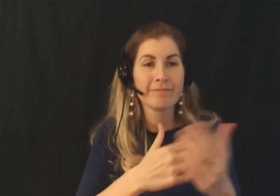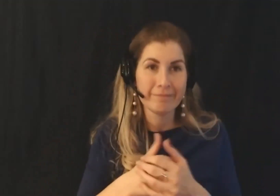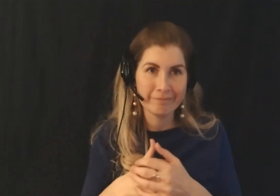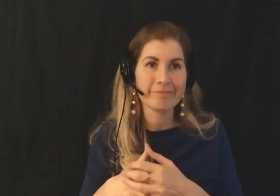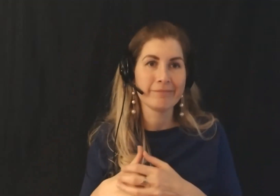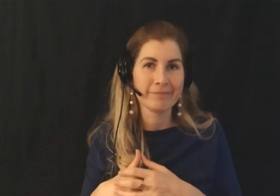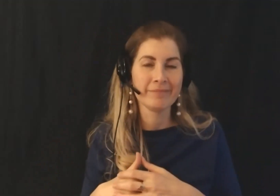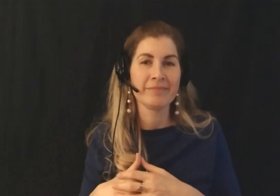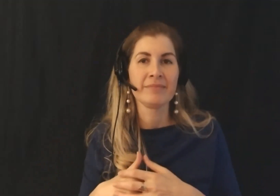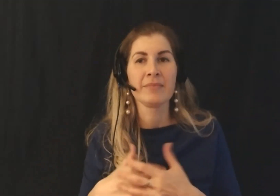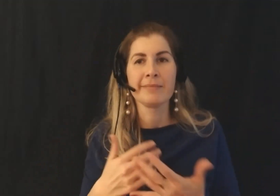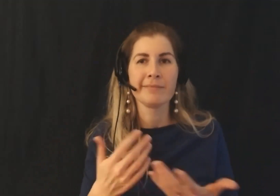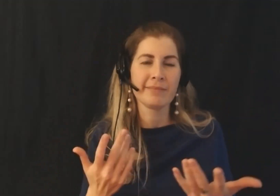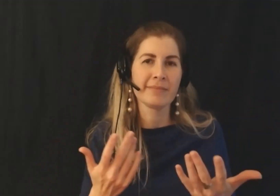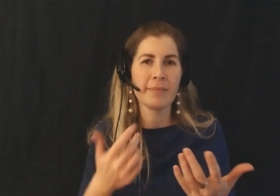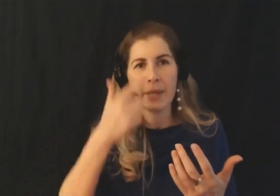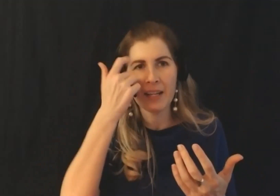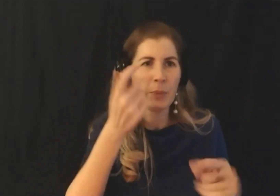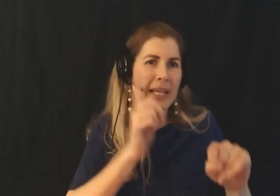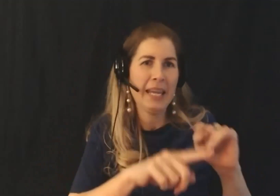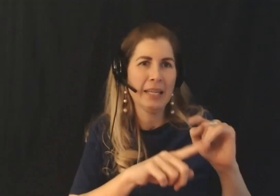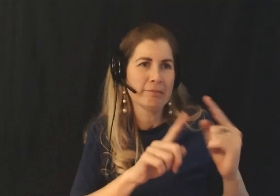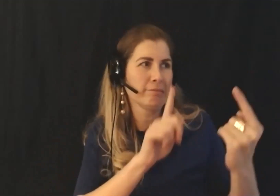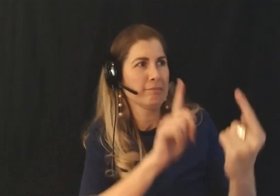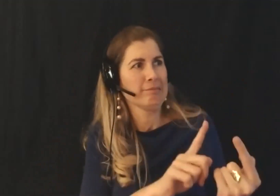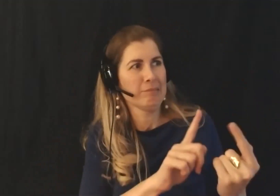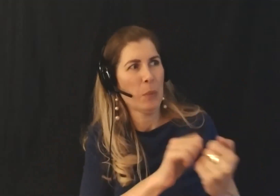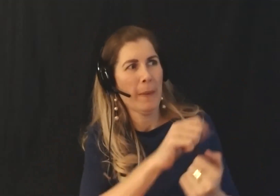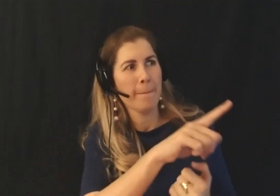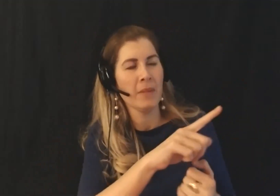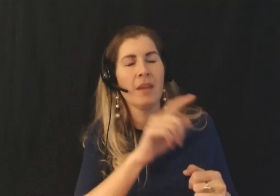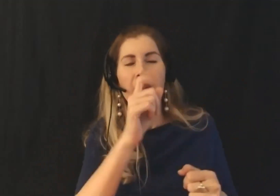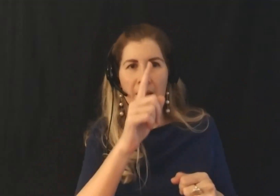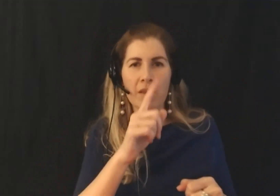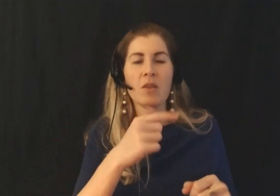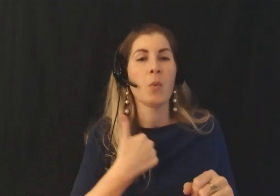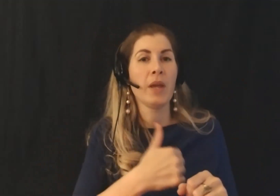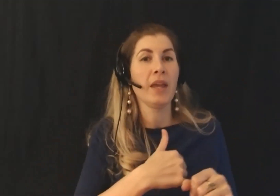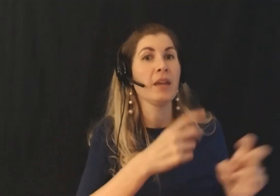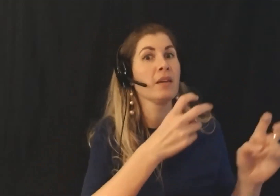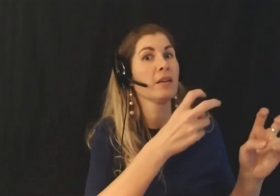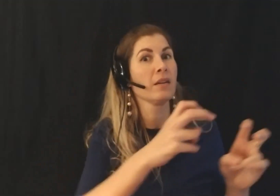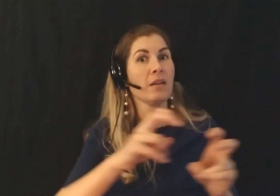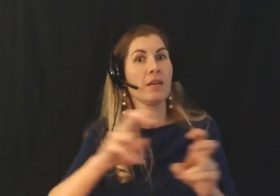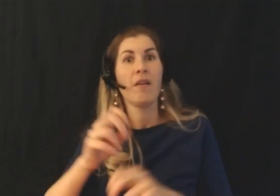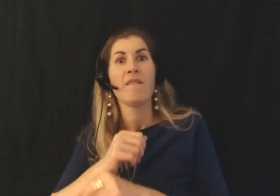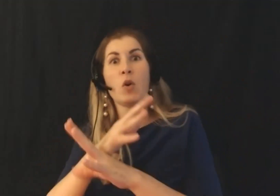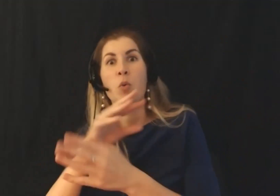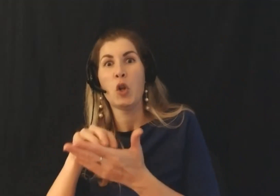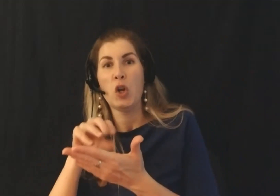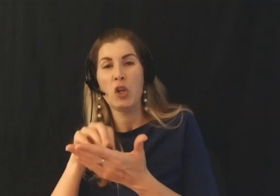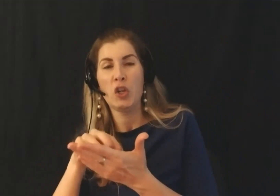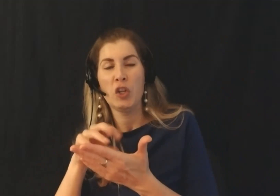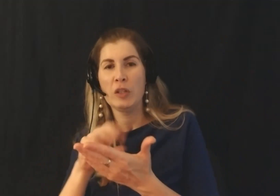in person with them or access them virtually yet. So before we transitioned completely to virtual learning, and having our